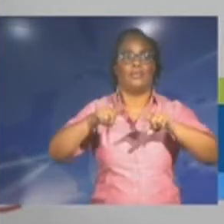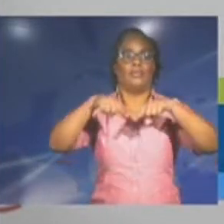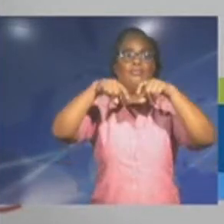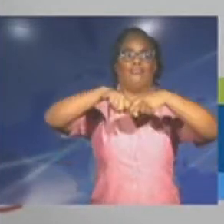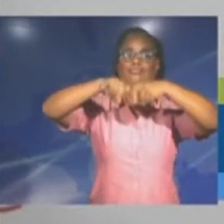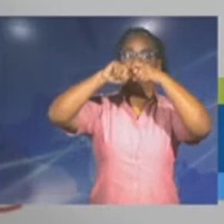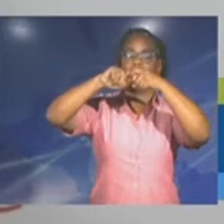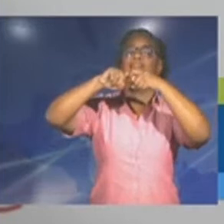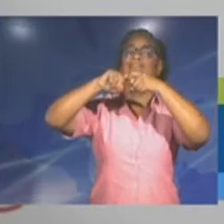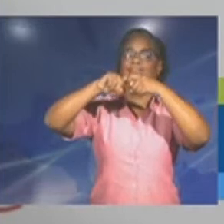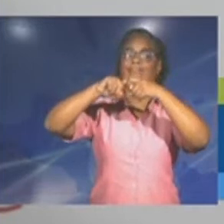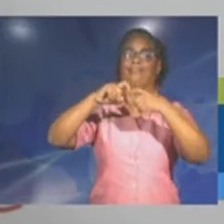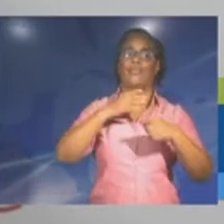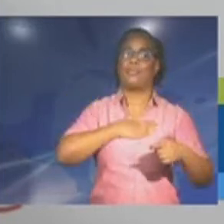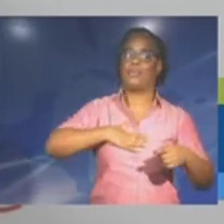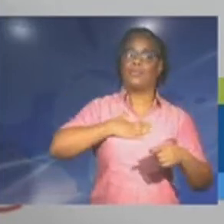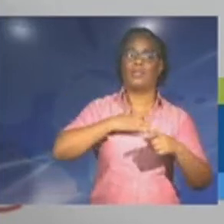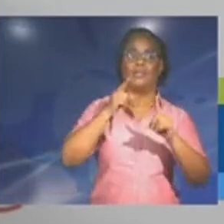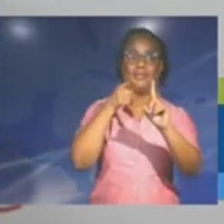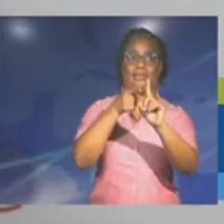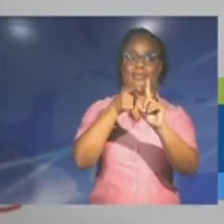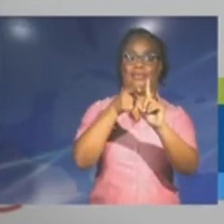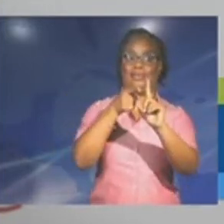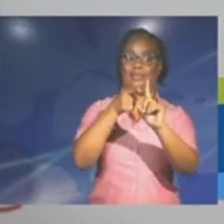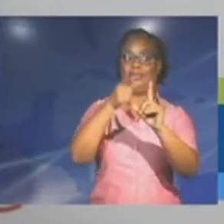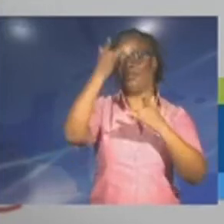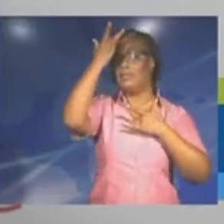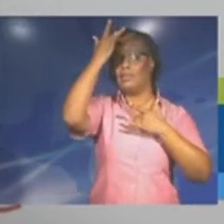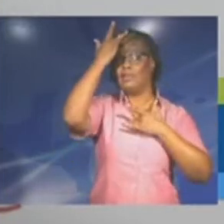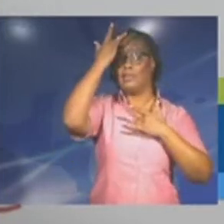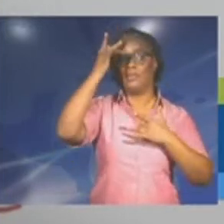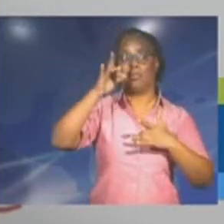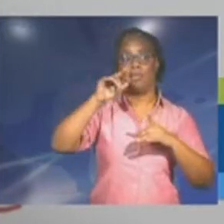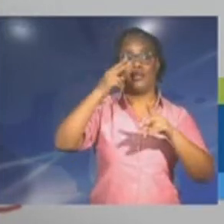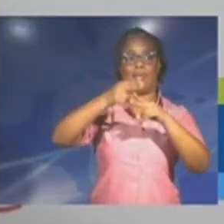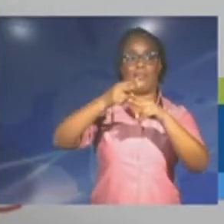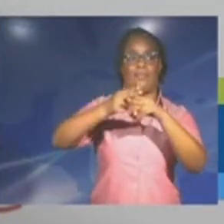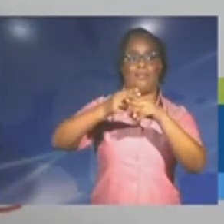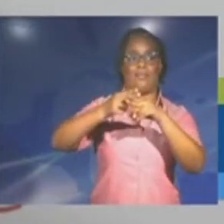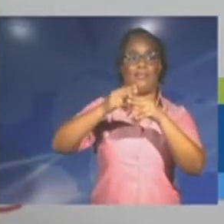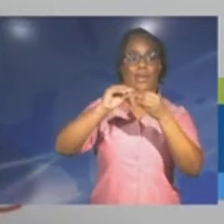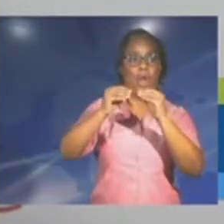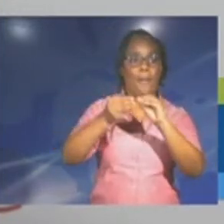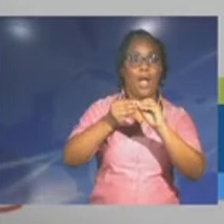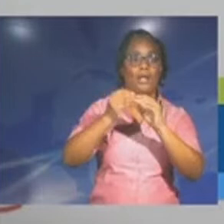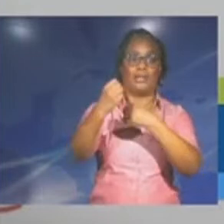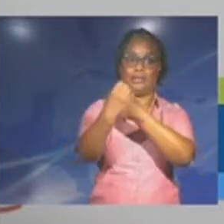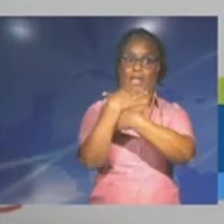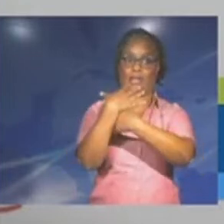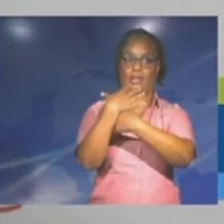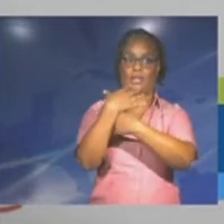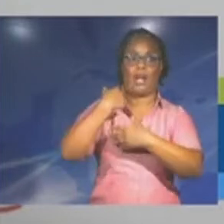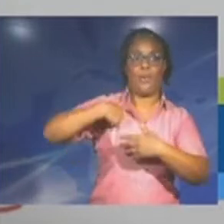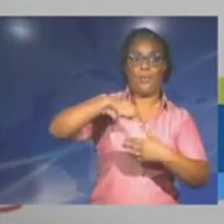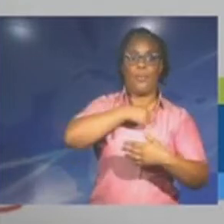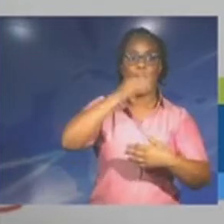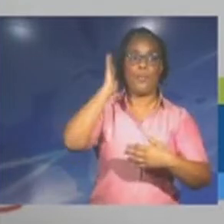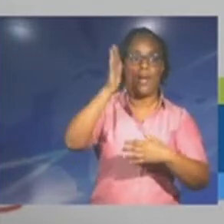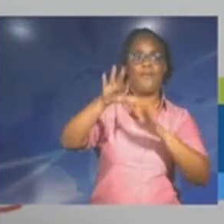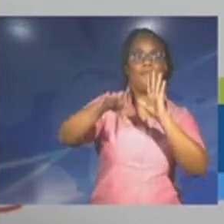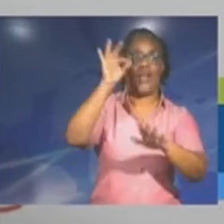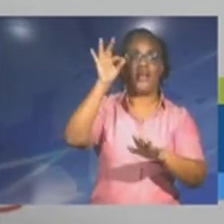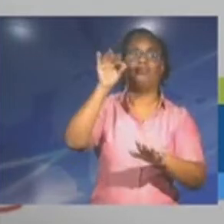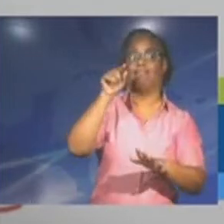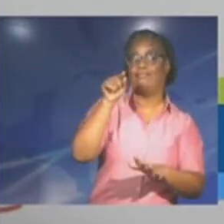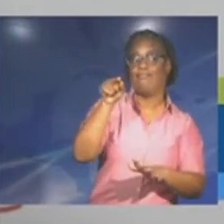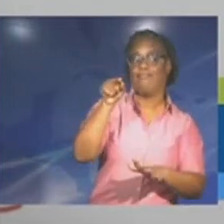just send their name and number to Al, and we will be sure to find out the circumstances of this particular patient, and we are